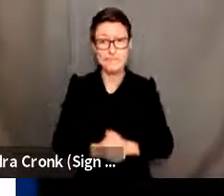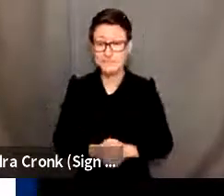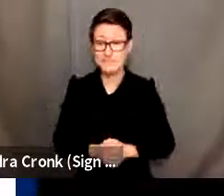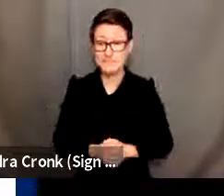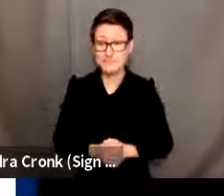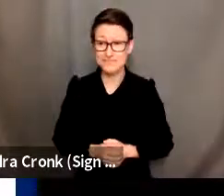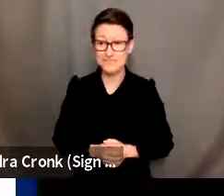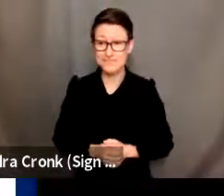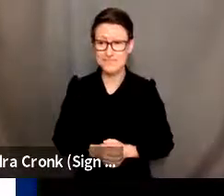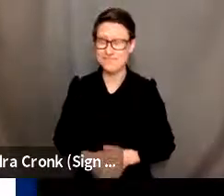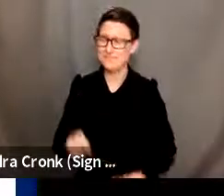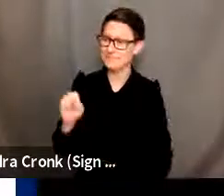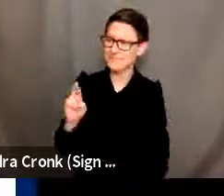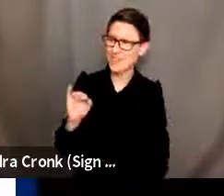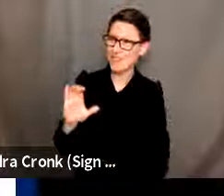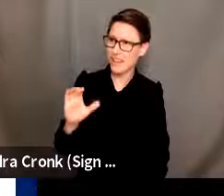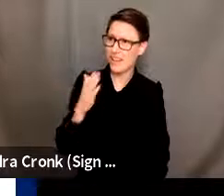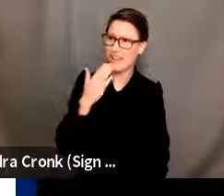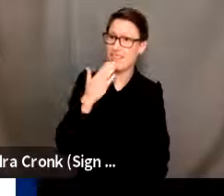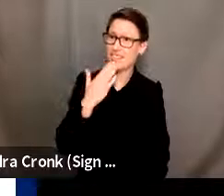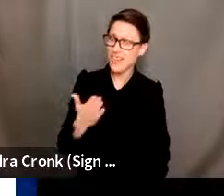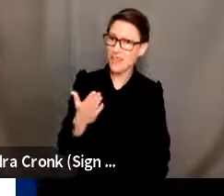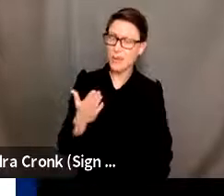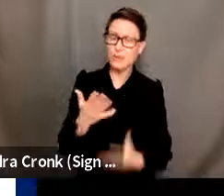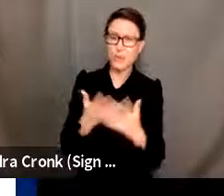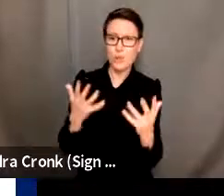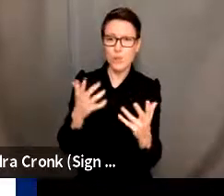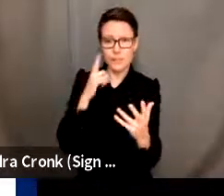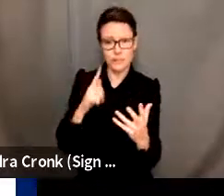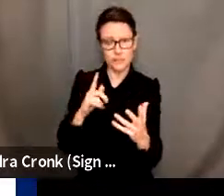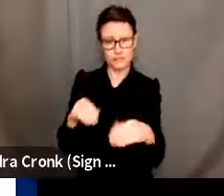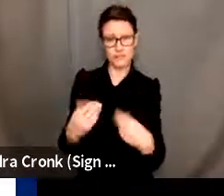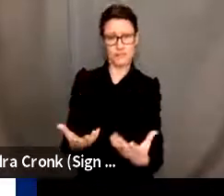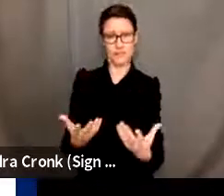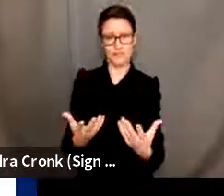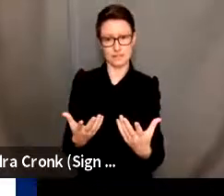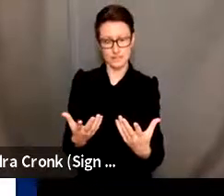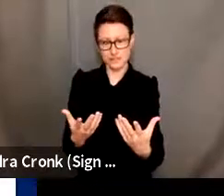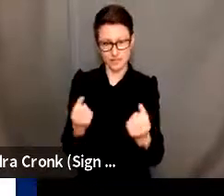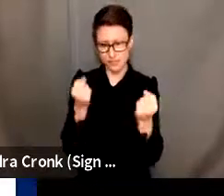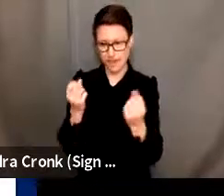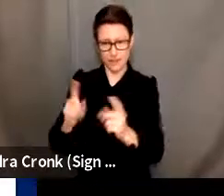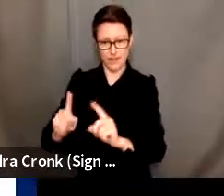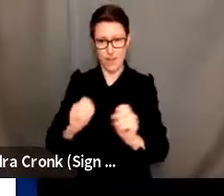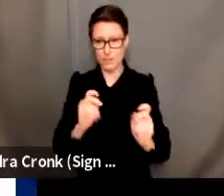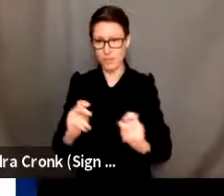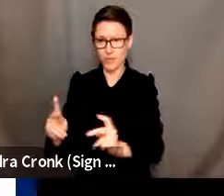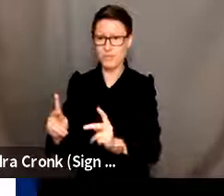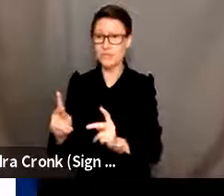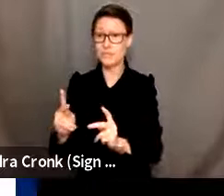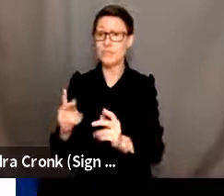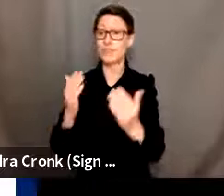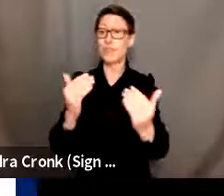Erica, thank you so much for presenting on Every Neighborhood Partnership, a lot of great opportunities. We're going to move next to the